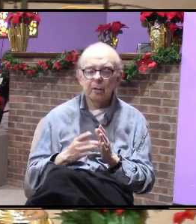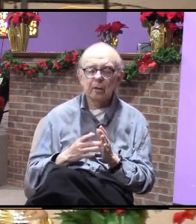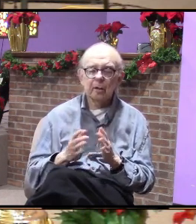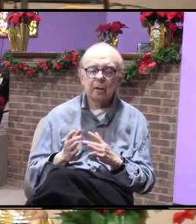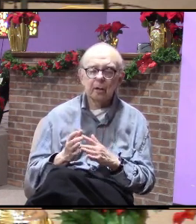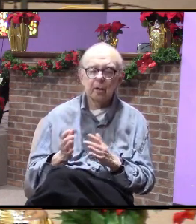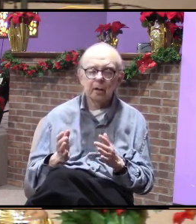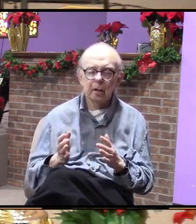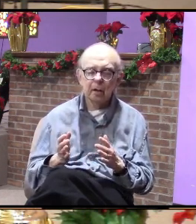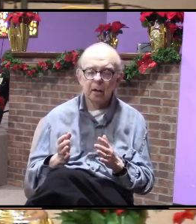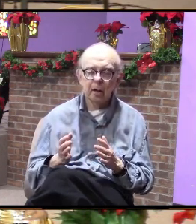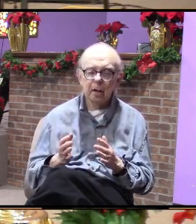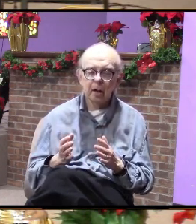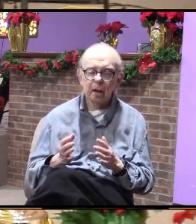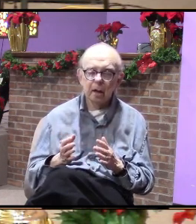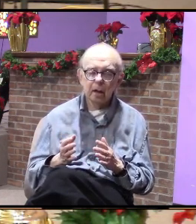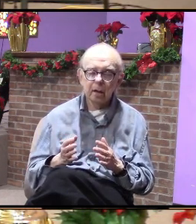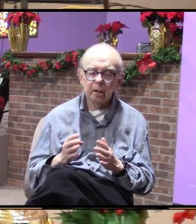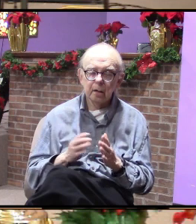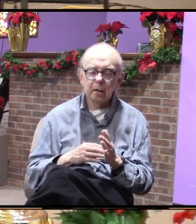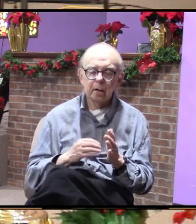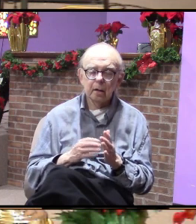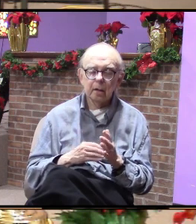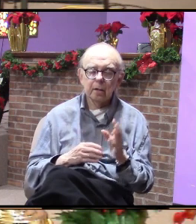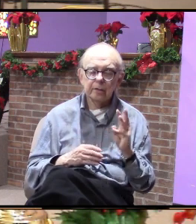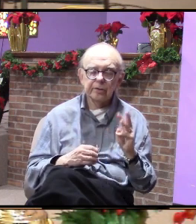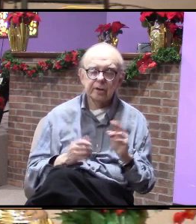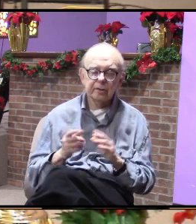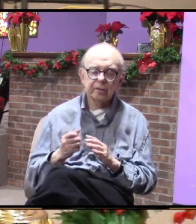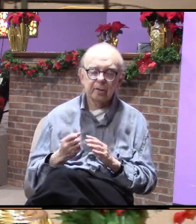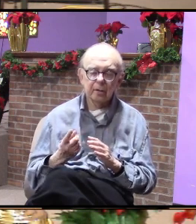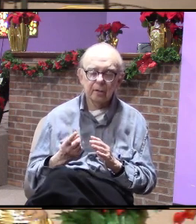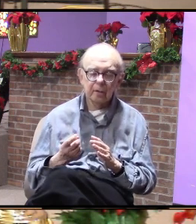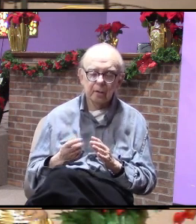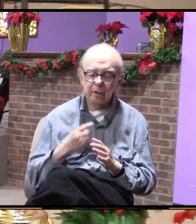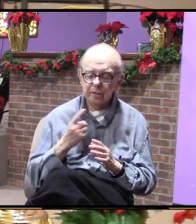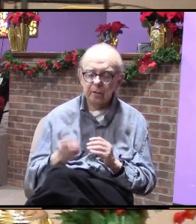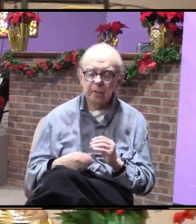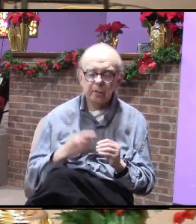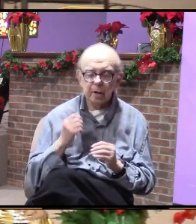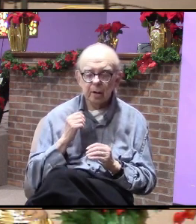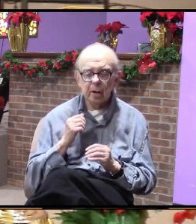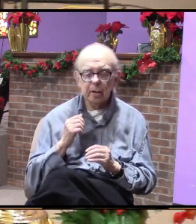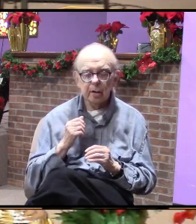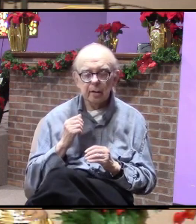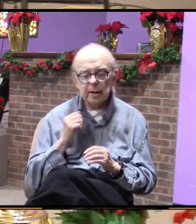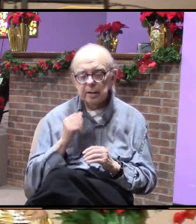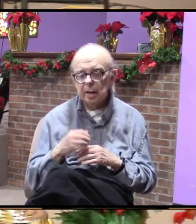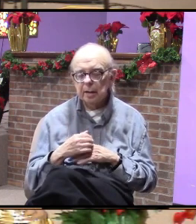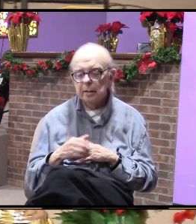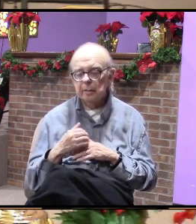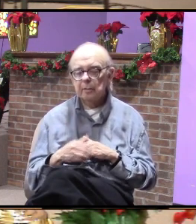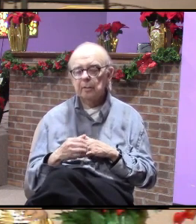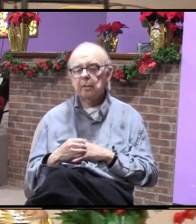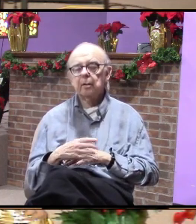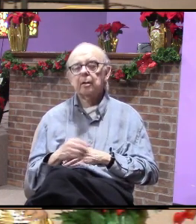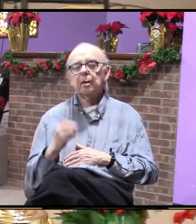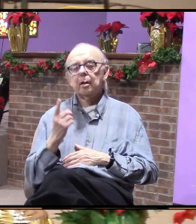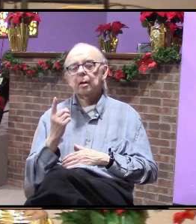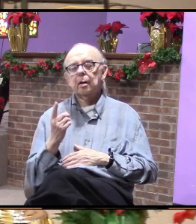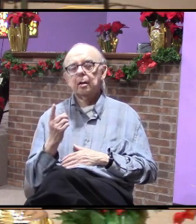Jesus, in Matthew 6:11, He told us about our daily bread, okay? And He